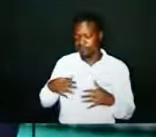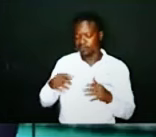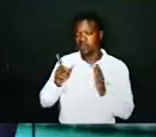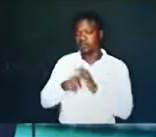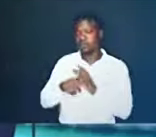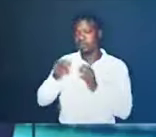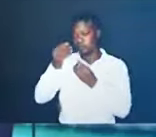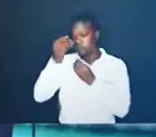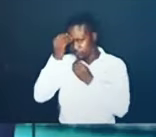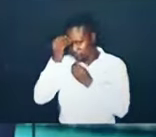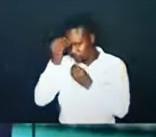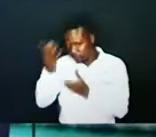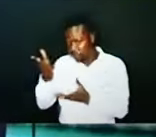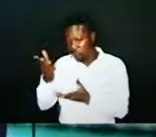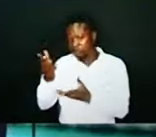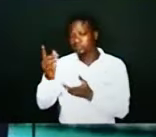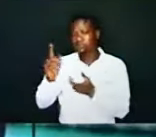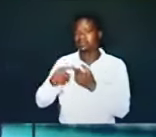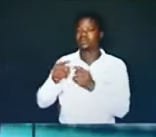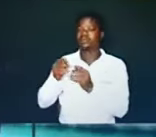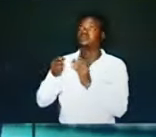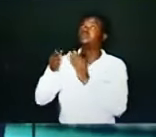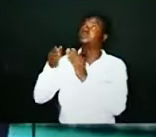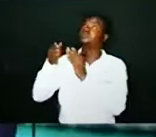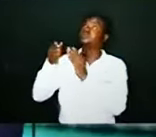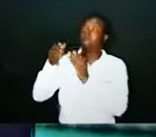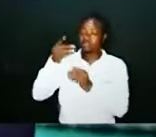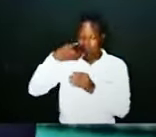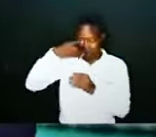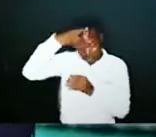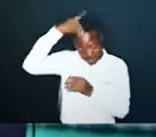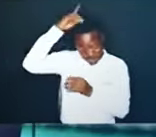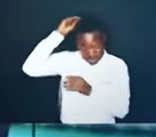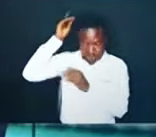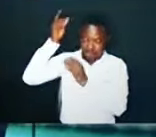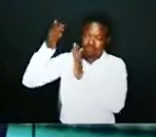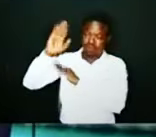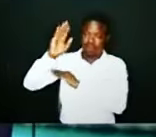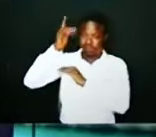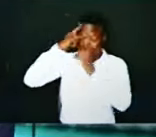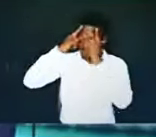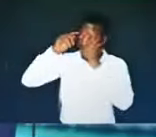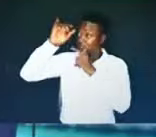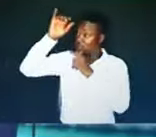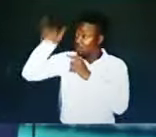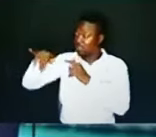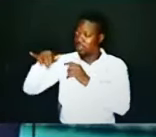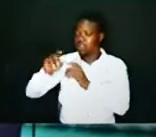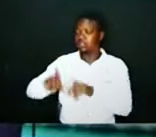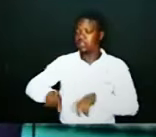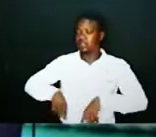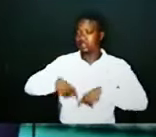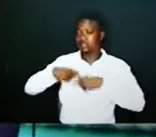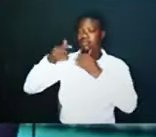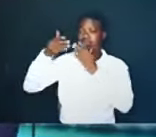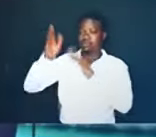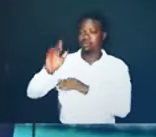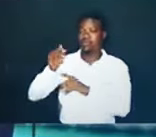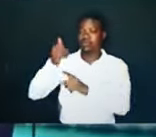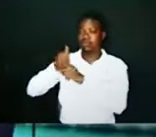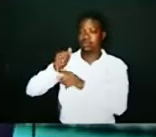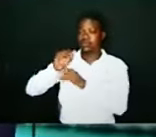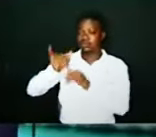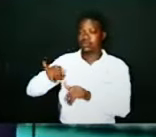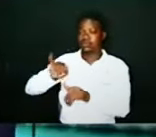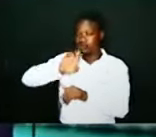people must fear and reverence the God of Daniel, for he is the living God and he